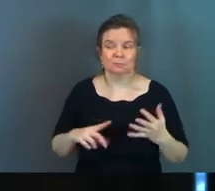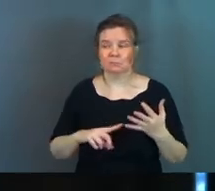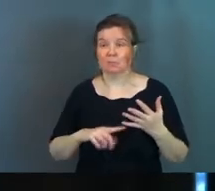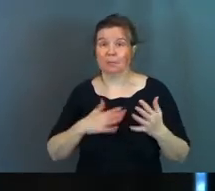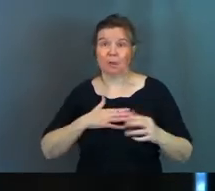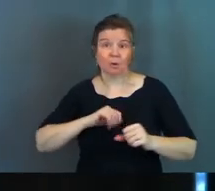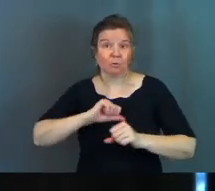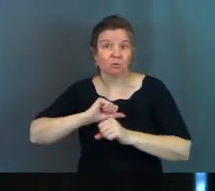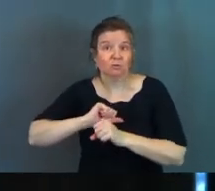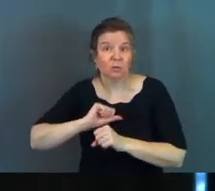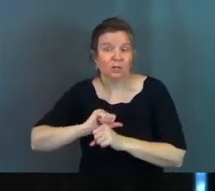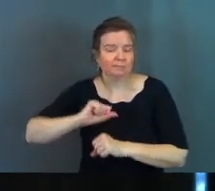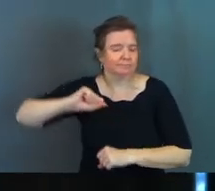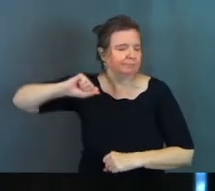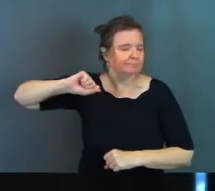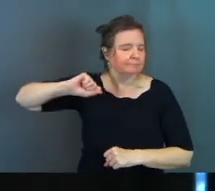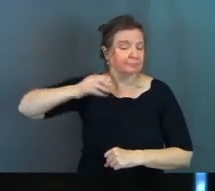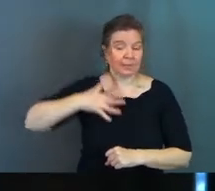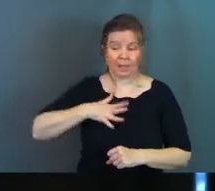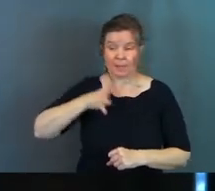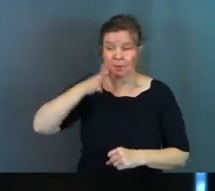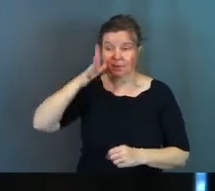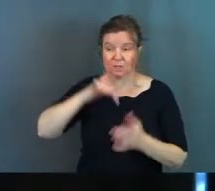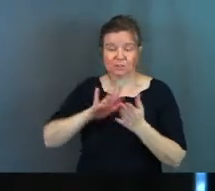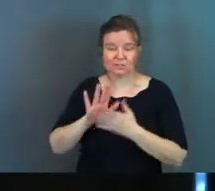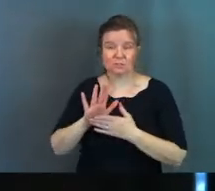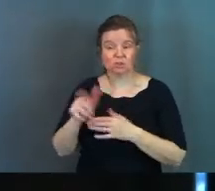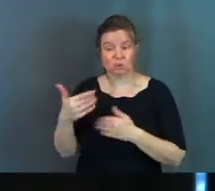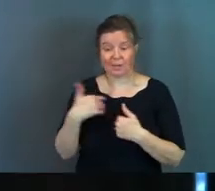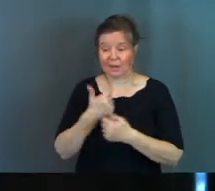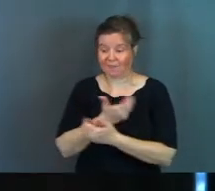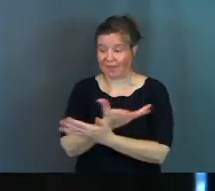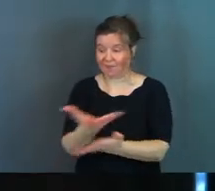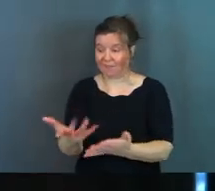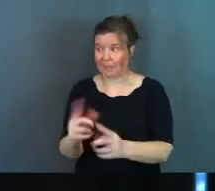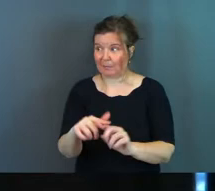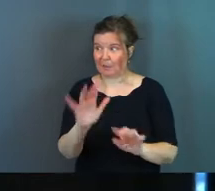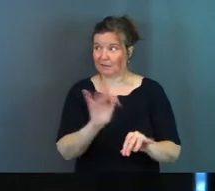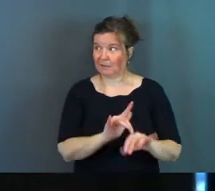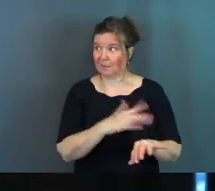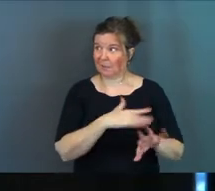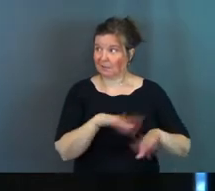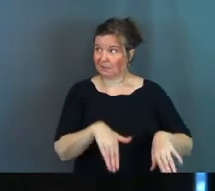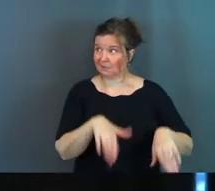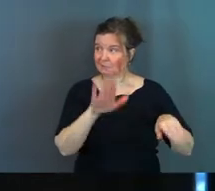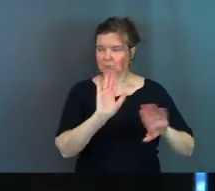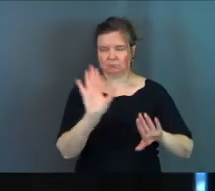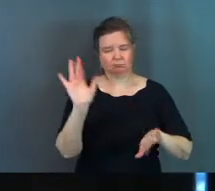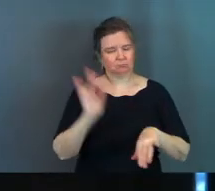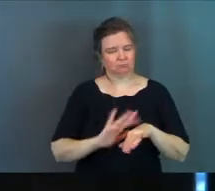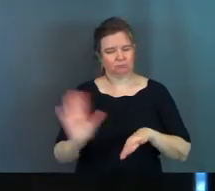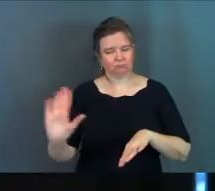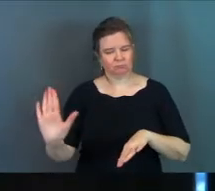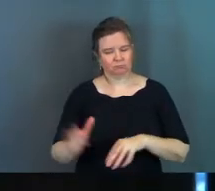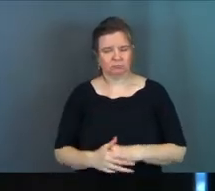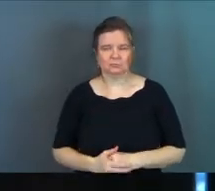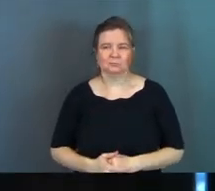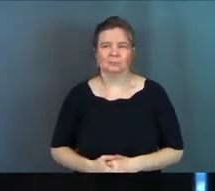my career. I'm a parent. Jesus, you can have everything, but you don't mess with how I raise my kids.